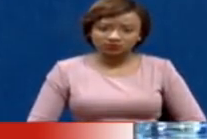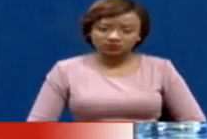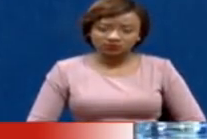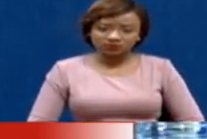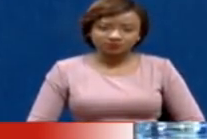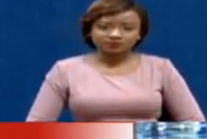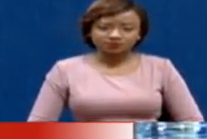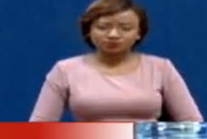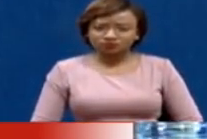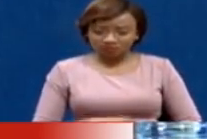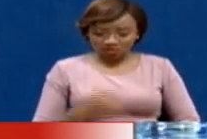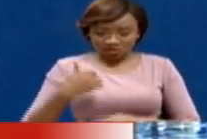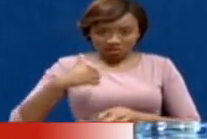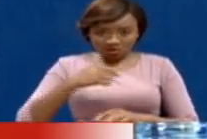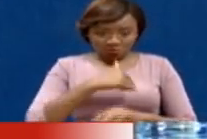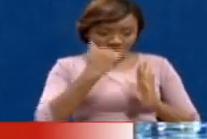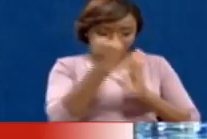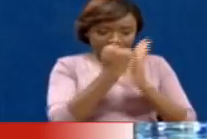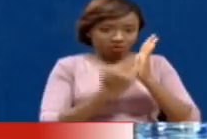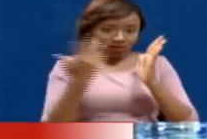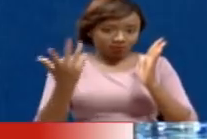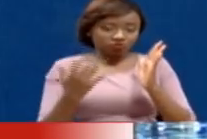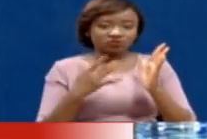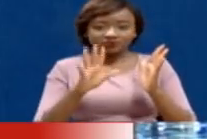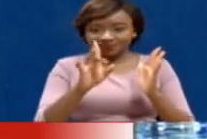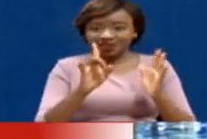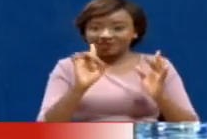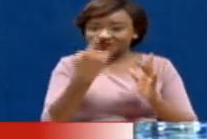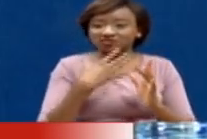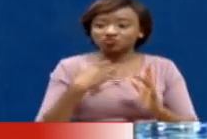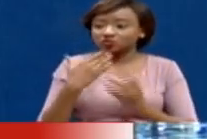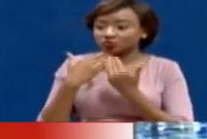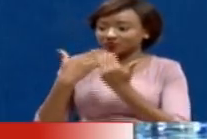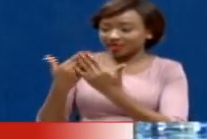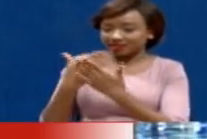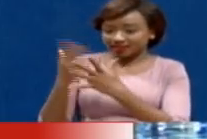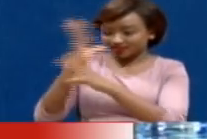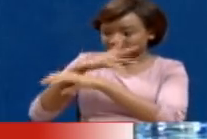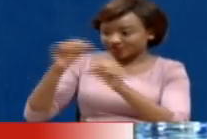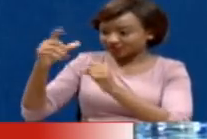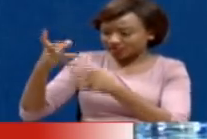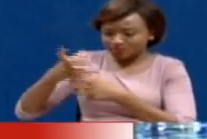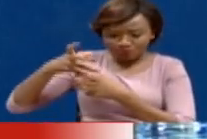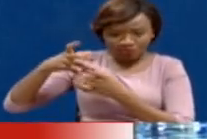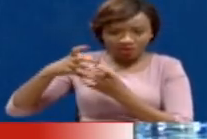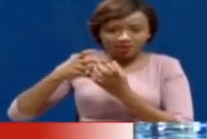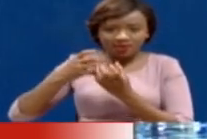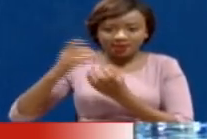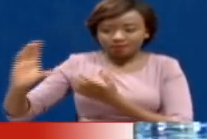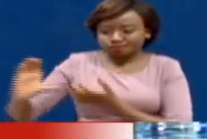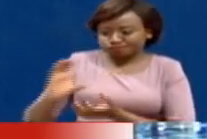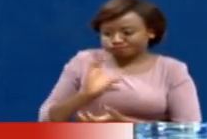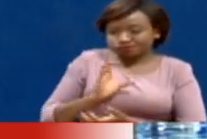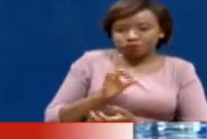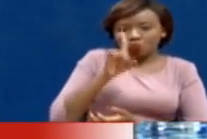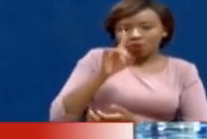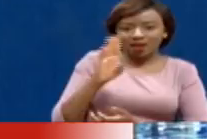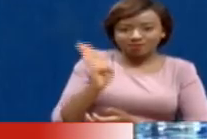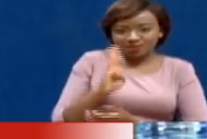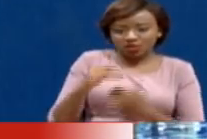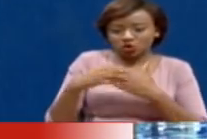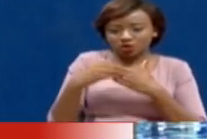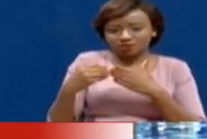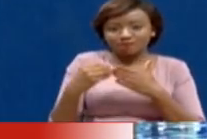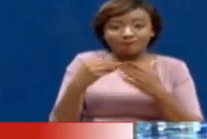The plans that we are putting in place, one, allow me to thank His Excellency the President for committing 1 billion extra Kenya